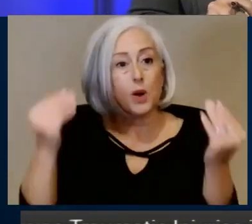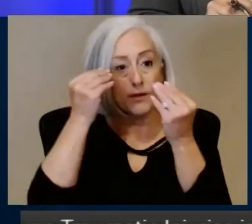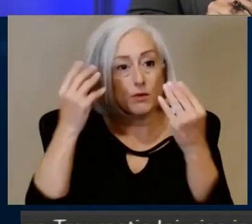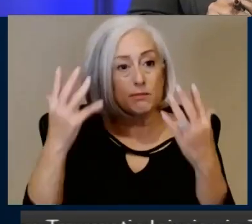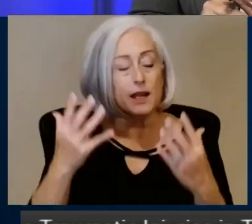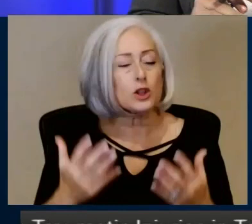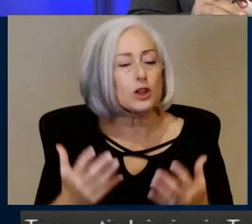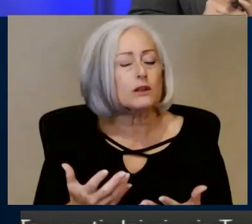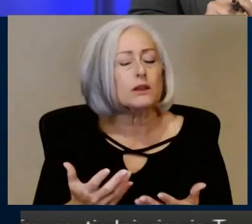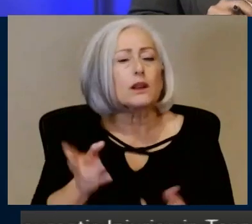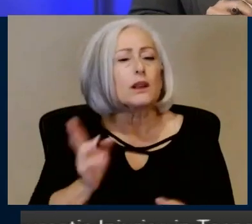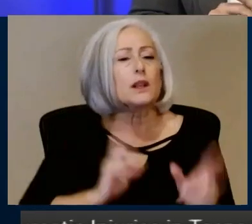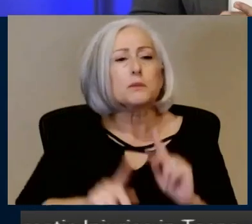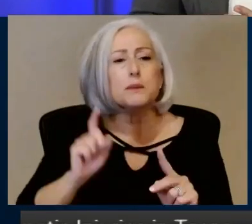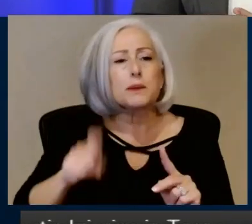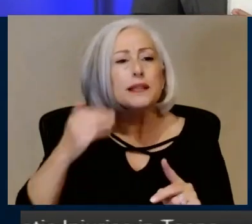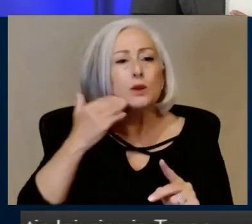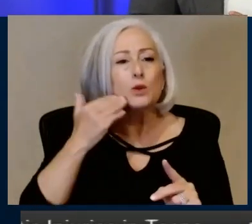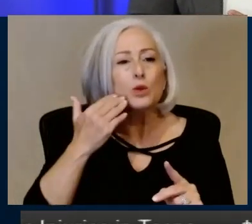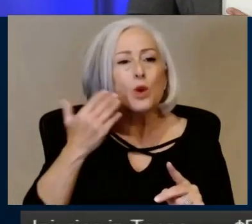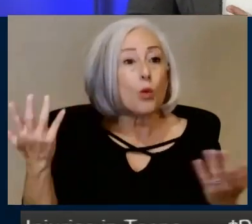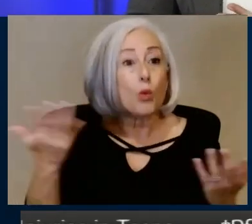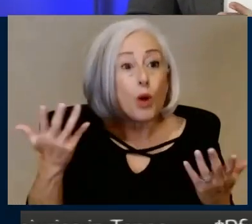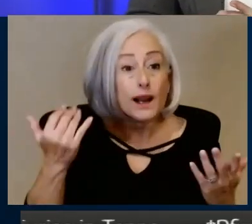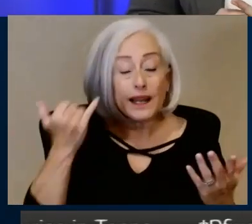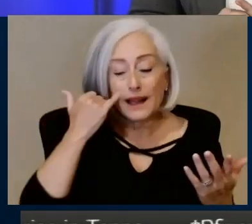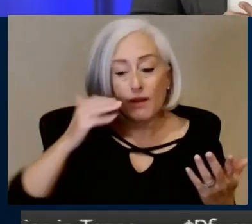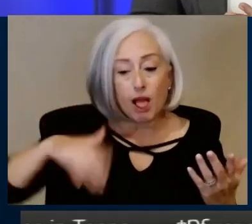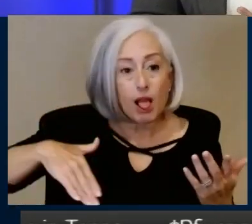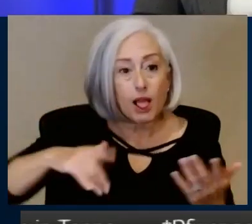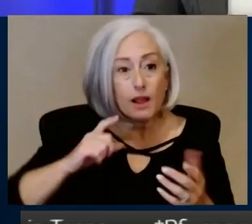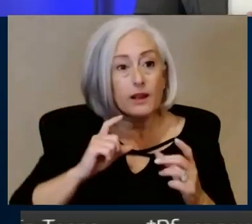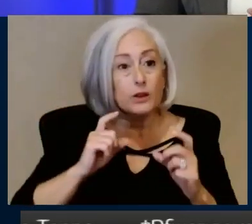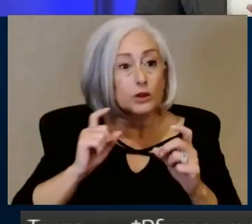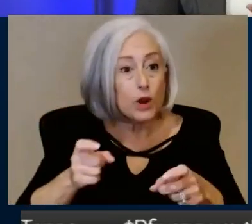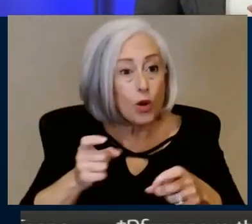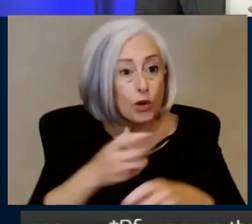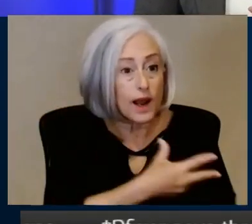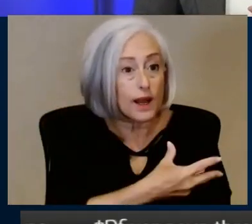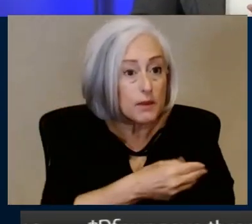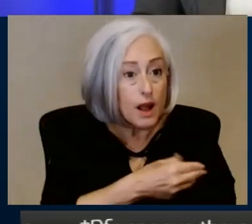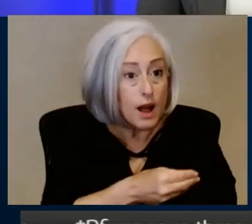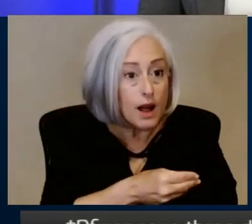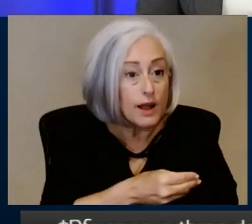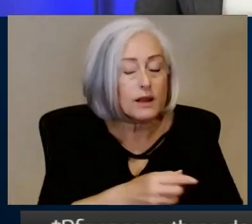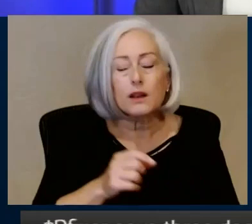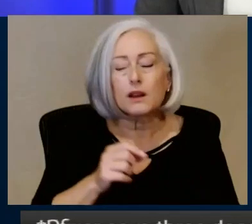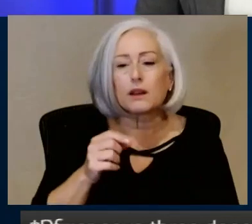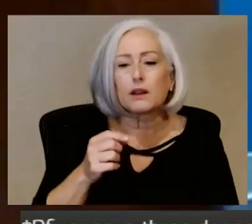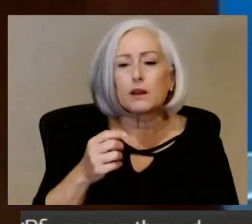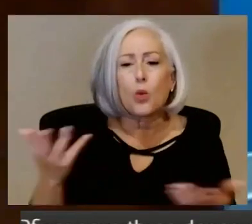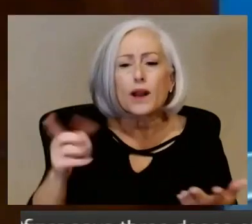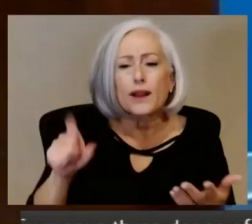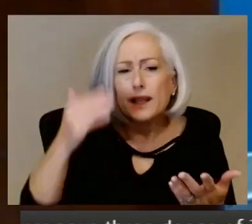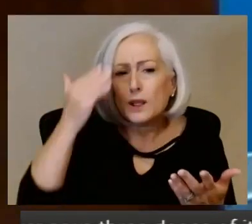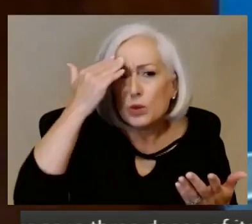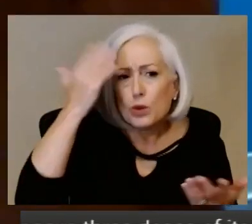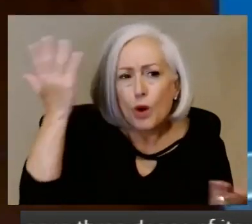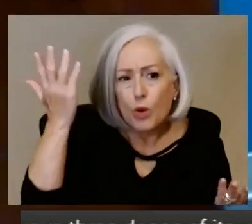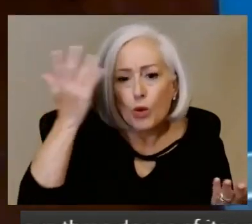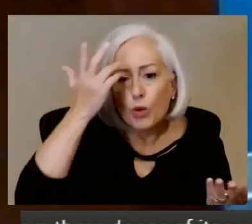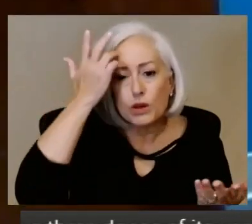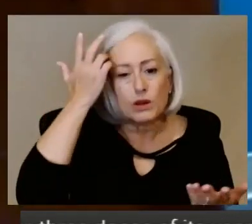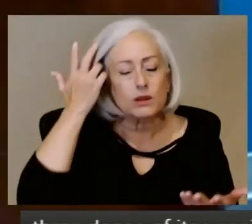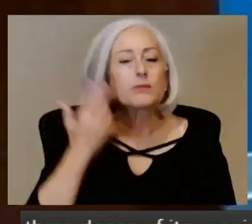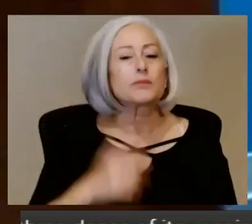they haven't donated in a while or never have donated before? What are some things they need to keep in mind? Right. You just need